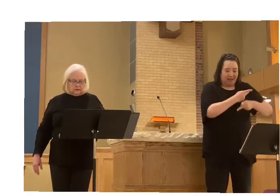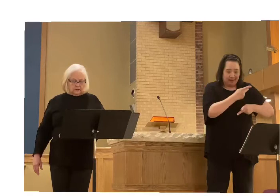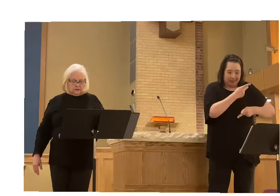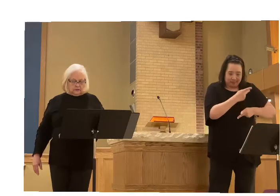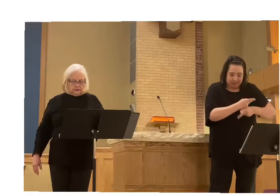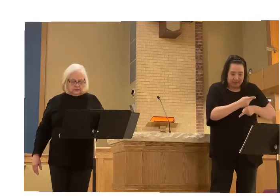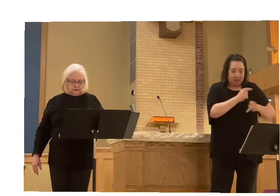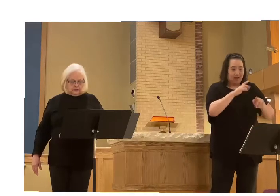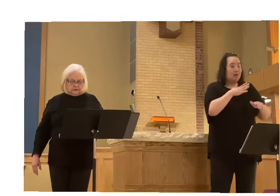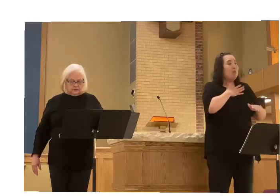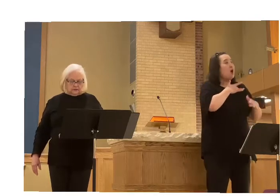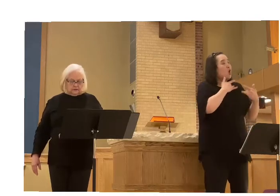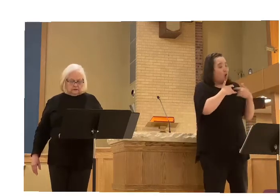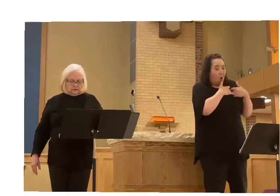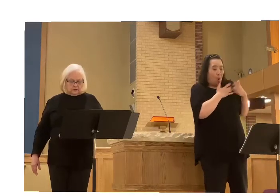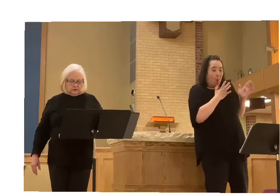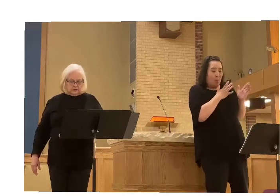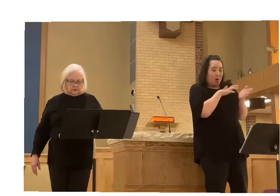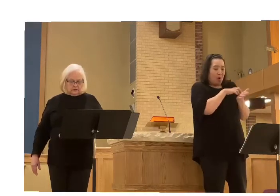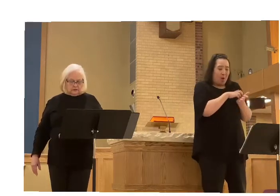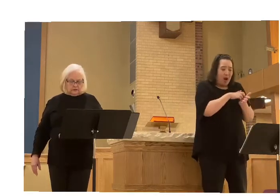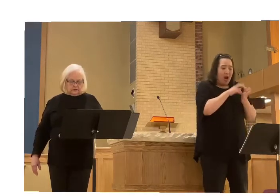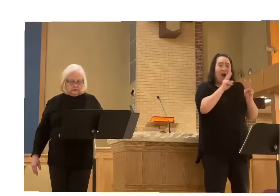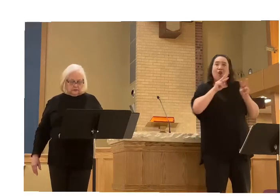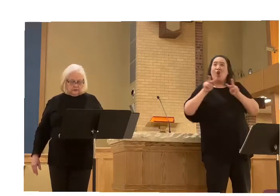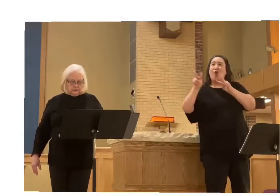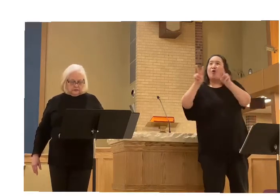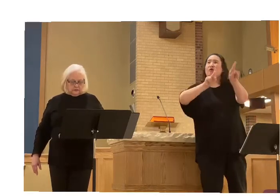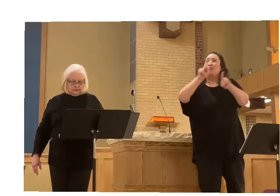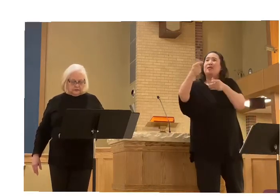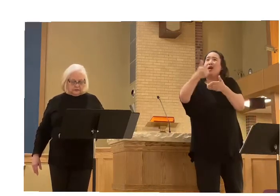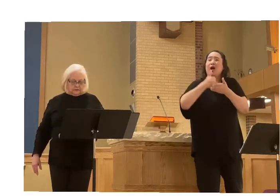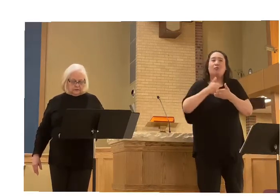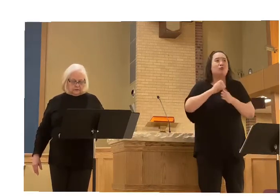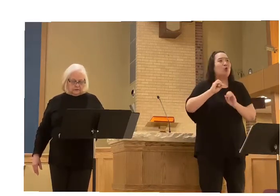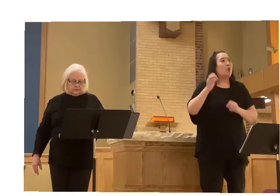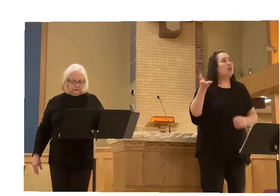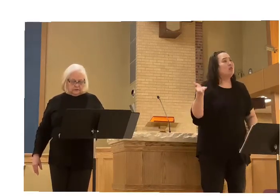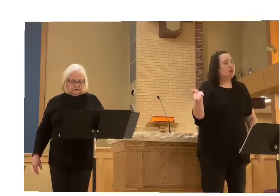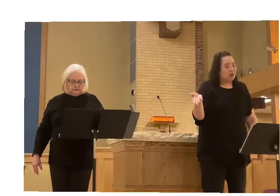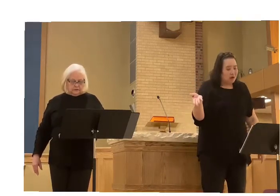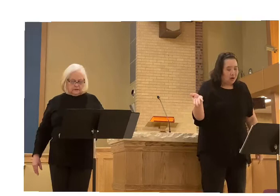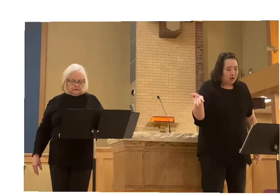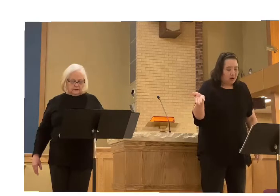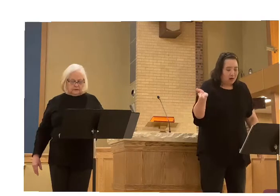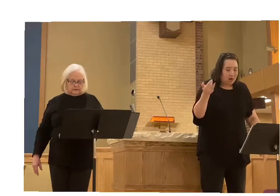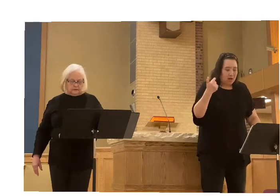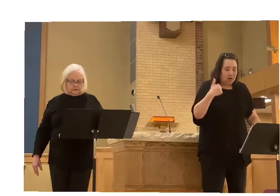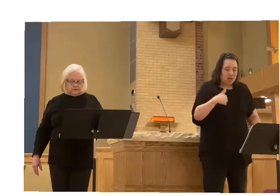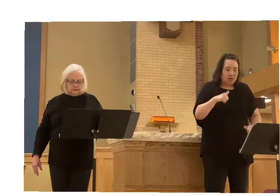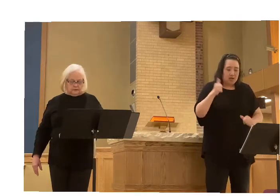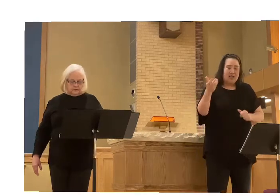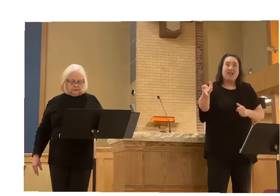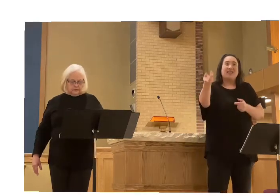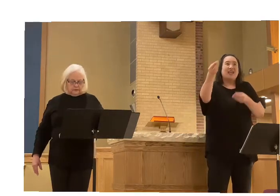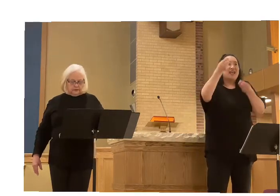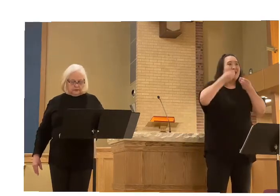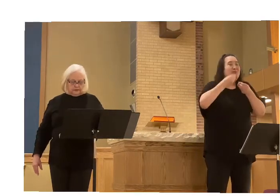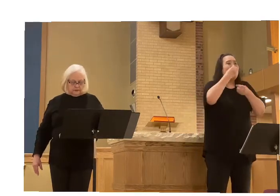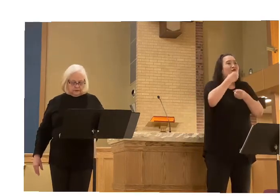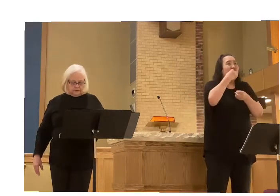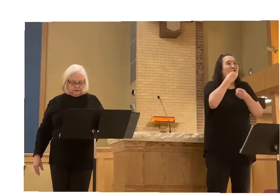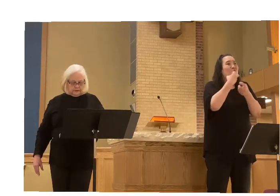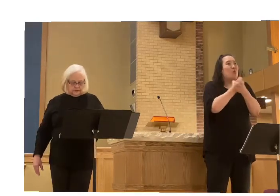and I am weak. I looked for comforters, and I found none. Rather than put gall in my food, and in